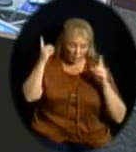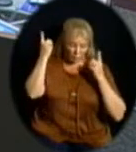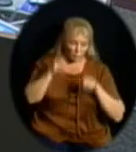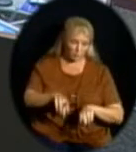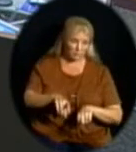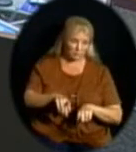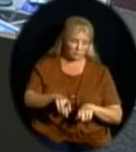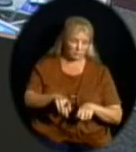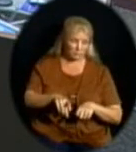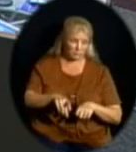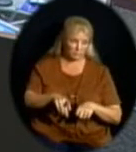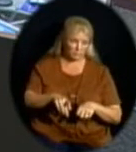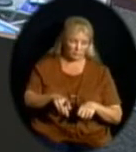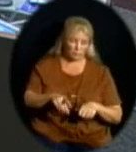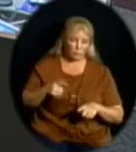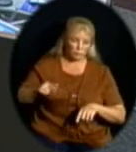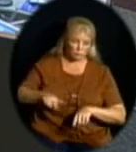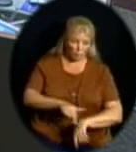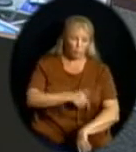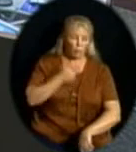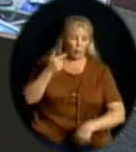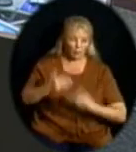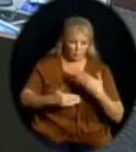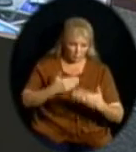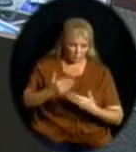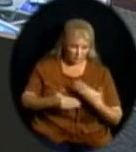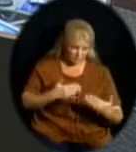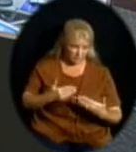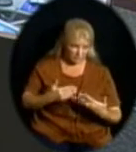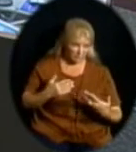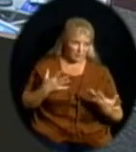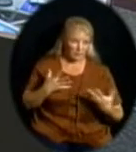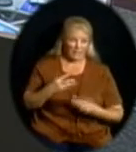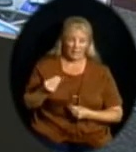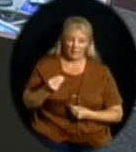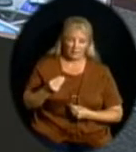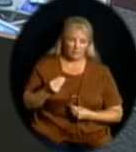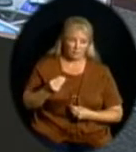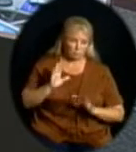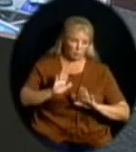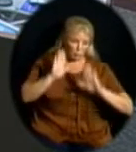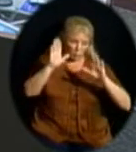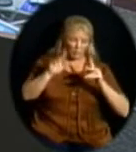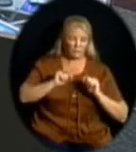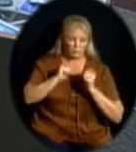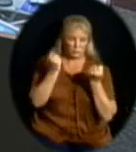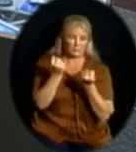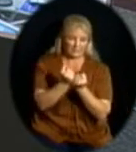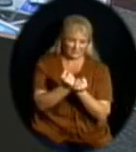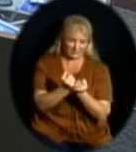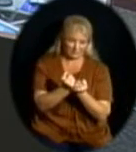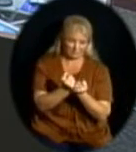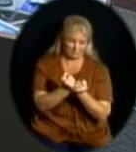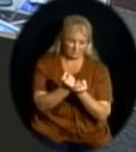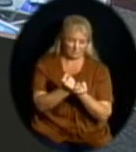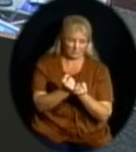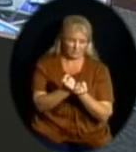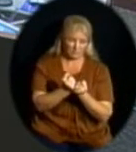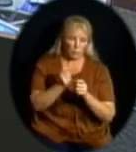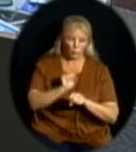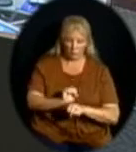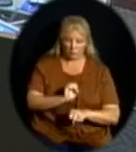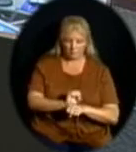we've all grown in the process, and to that end, it's been a great team effort. Great. Thank